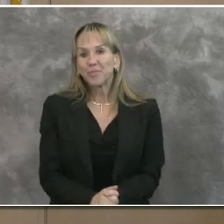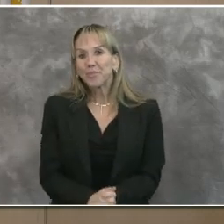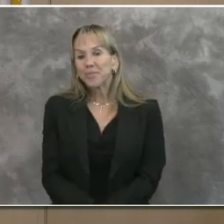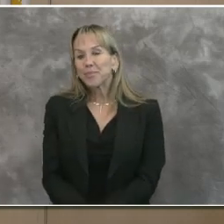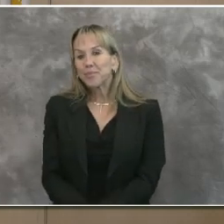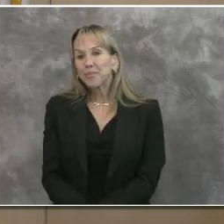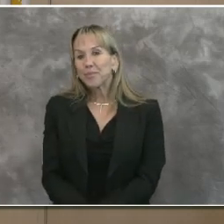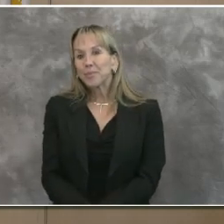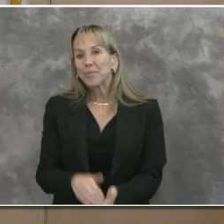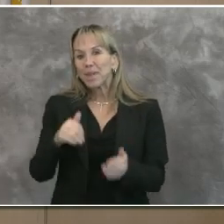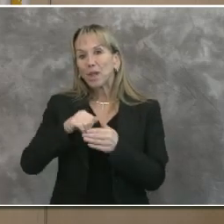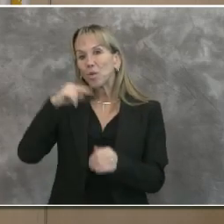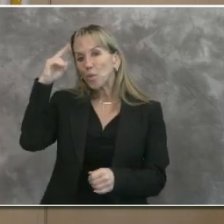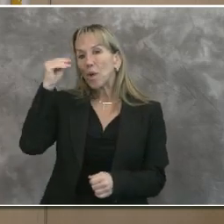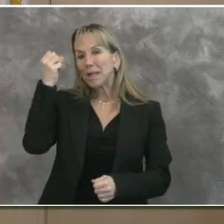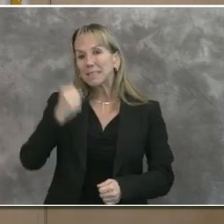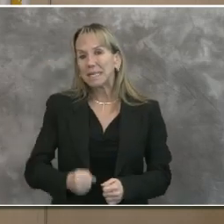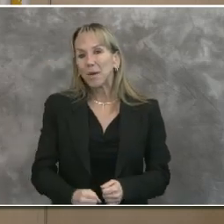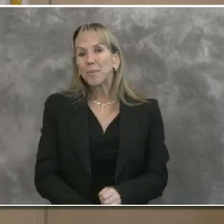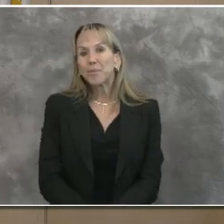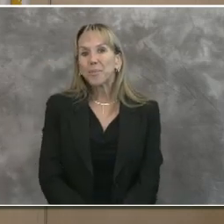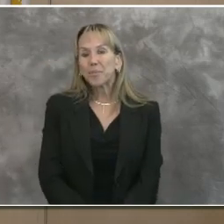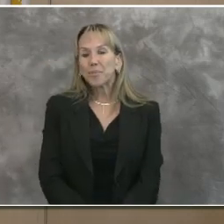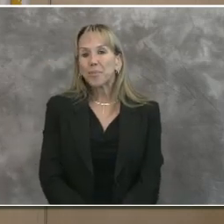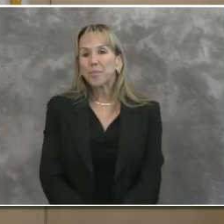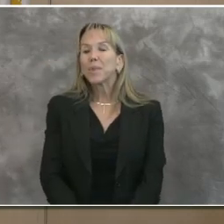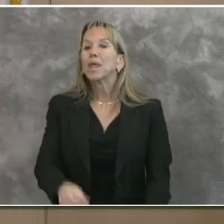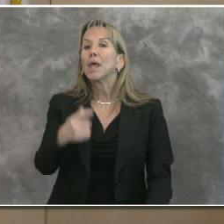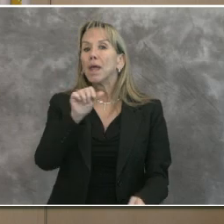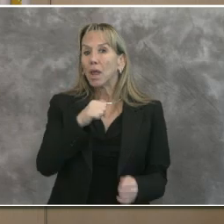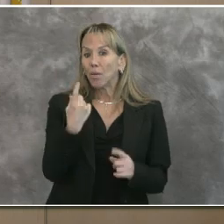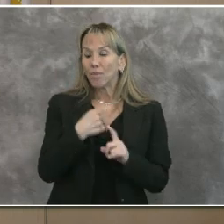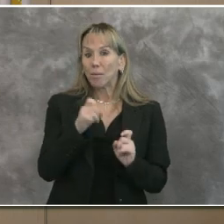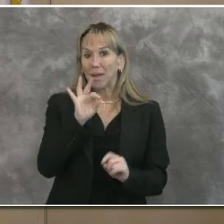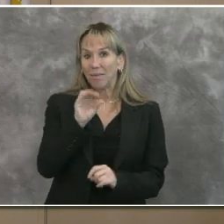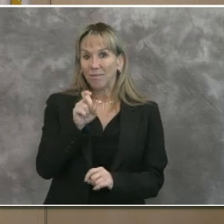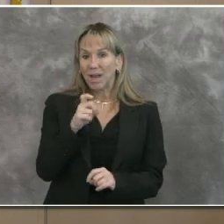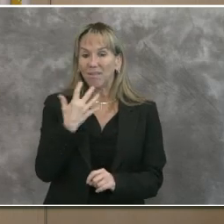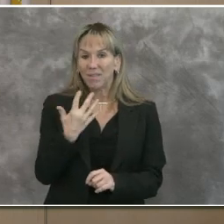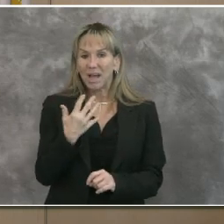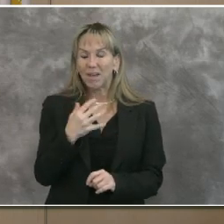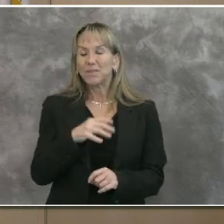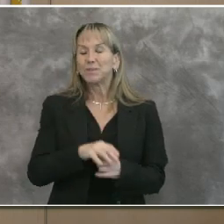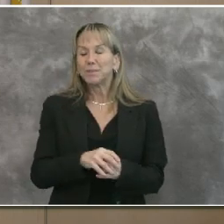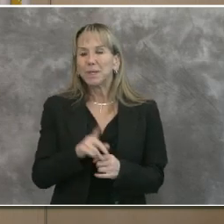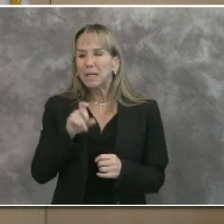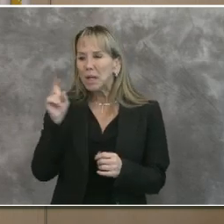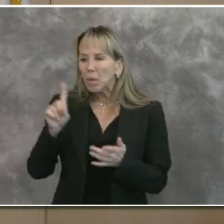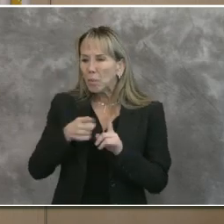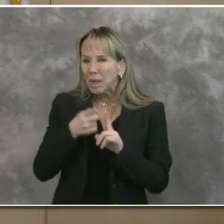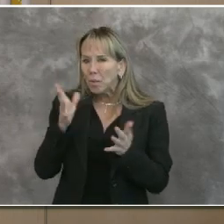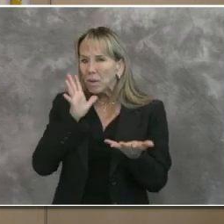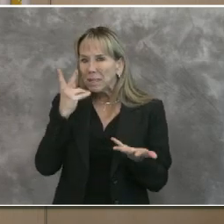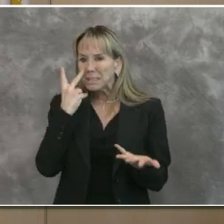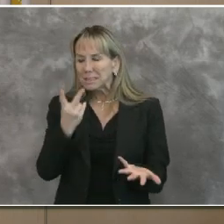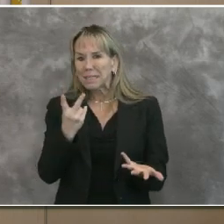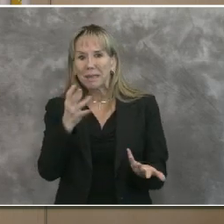North and South County. Okay, great. And I have one for Marilee Moore from Fox 5. When can we expect to see